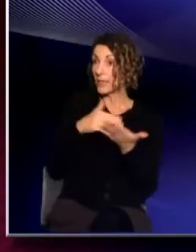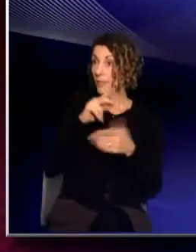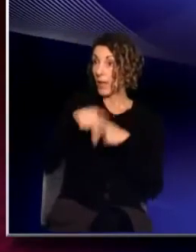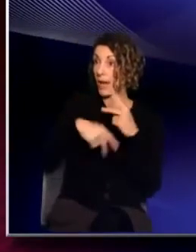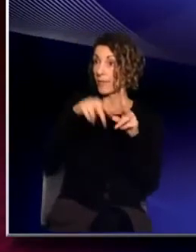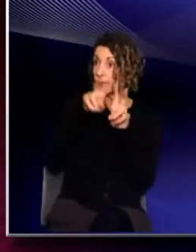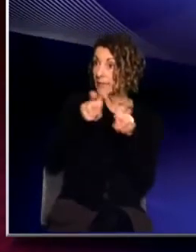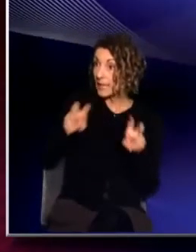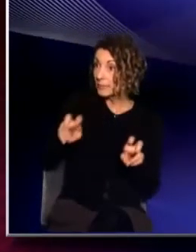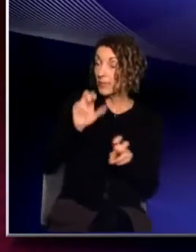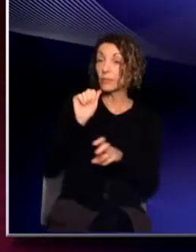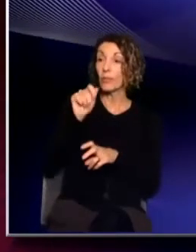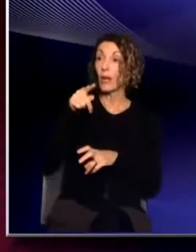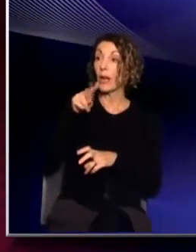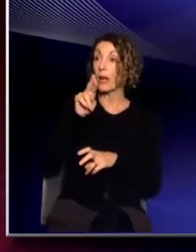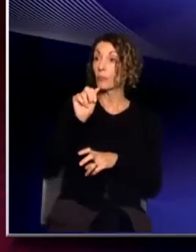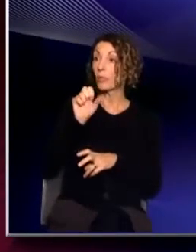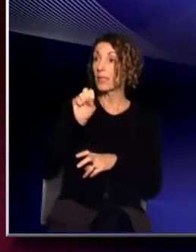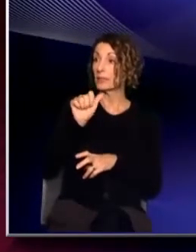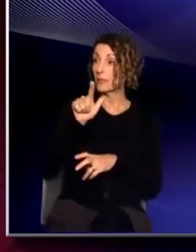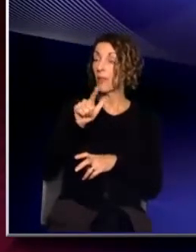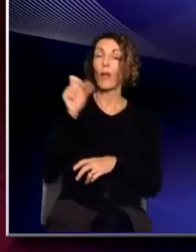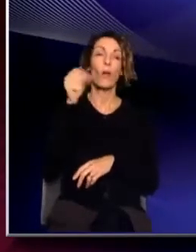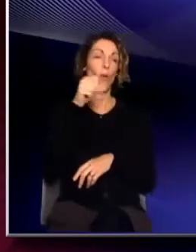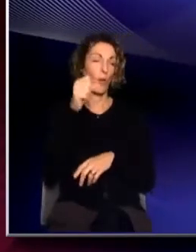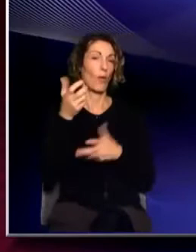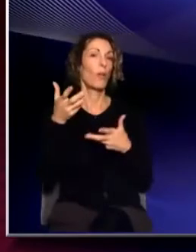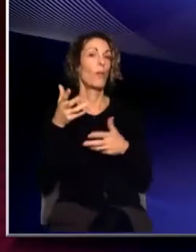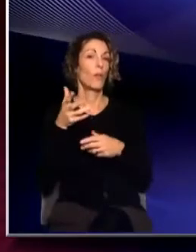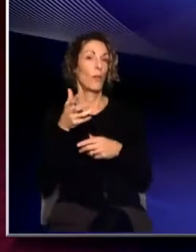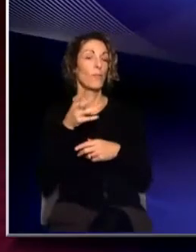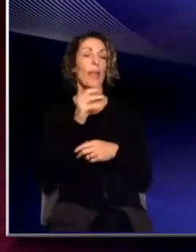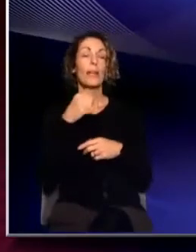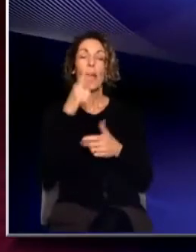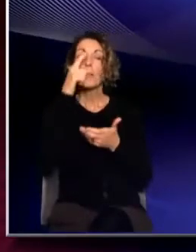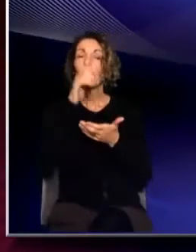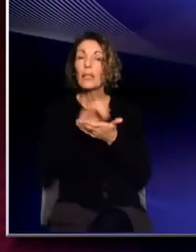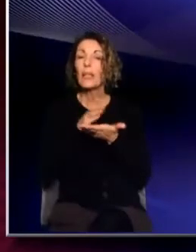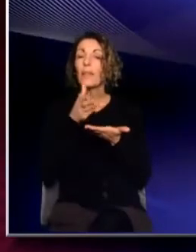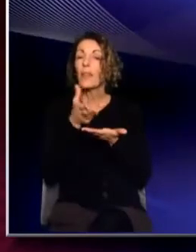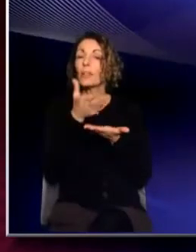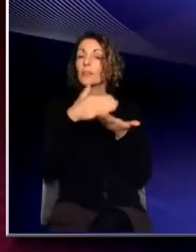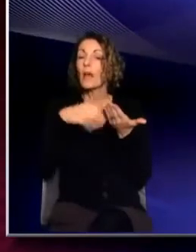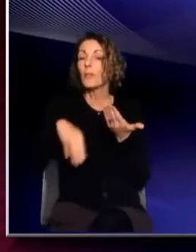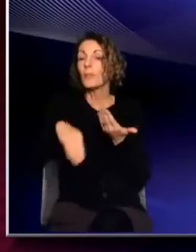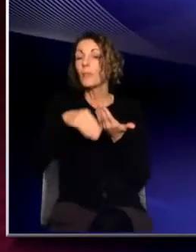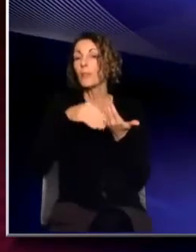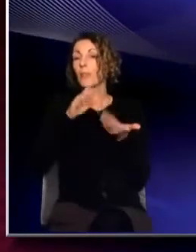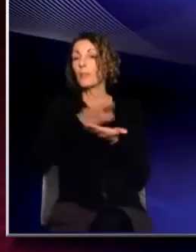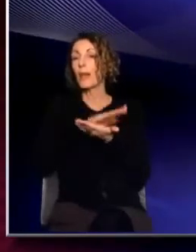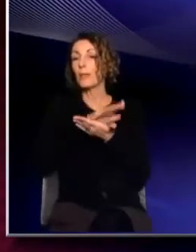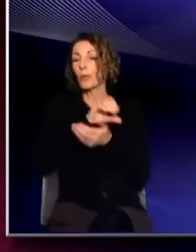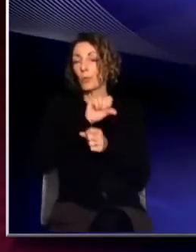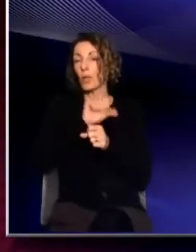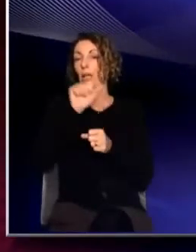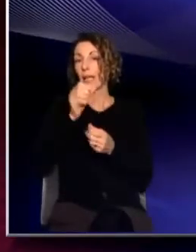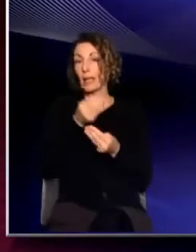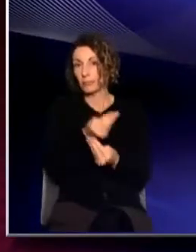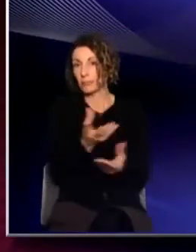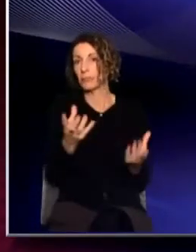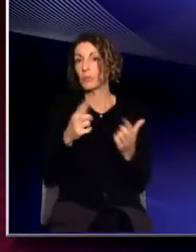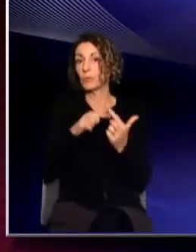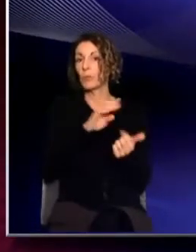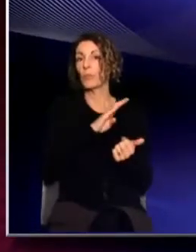or appraisal done? Yes. Okay. Is that? And I believe there is some additional paperwork I can get to all of